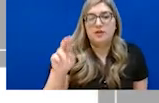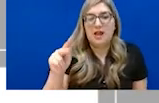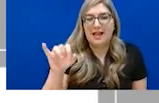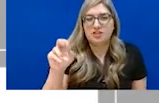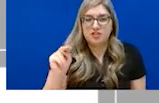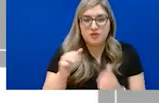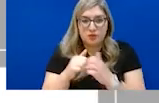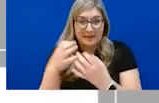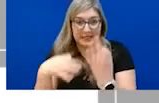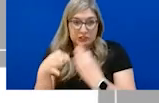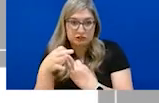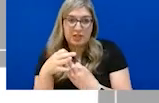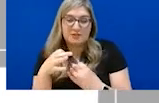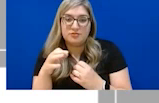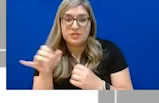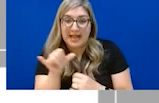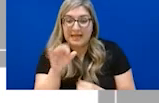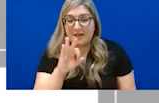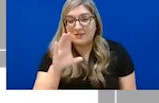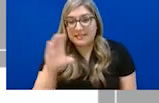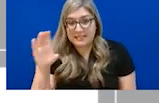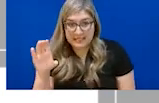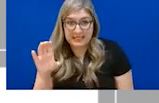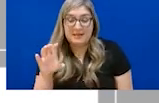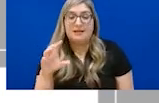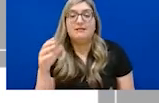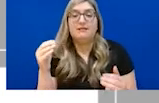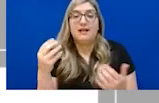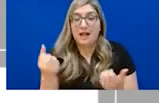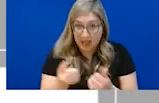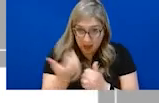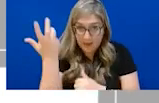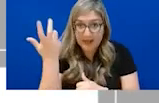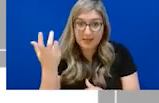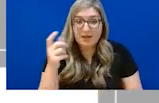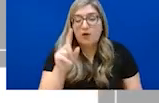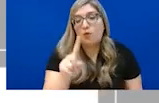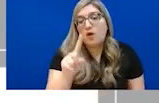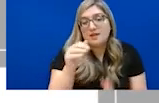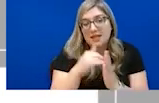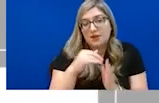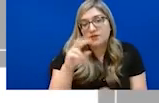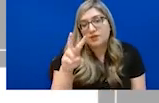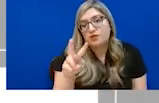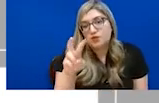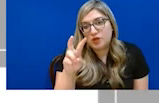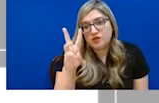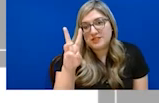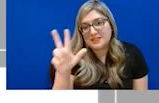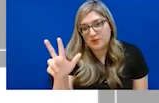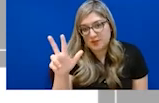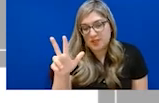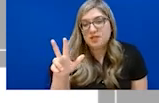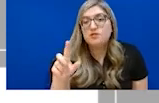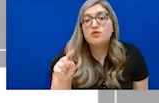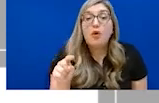1,263 contact points that were either a student who is at our college as a home or a teaching college that was looking